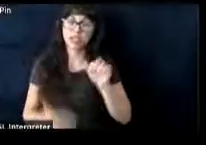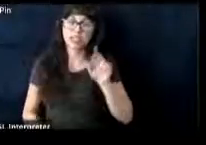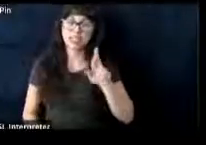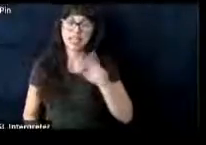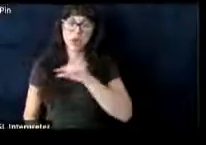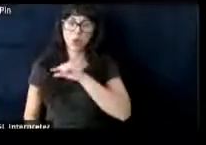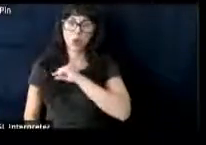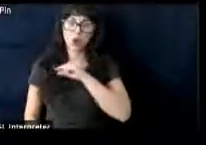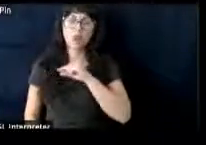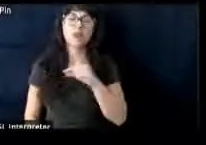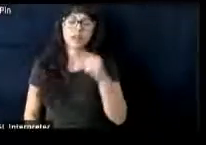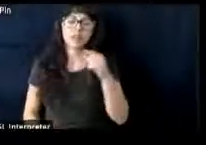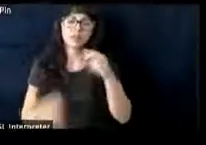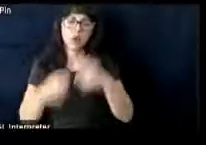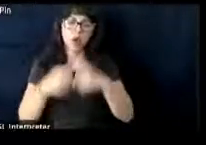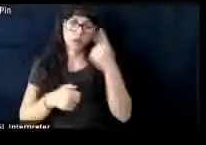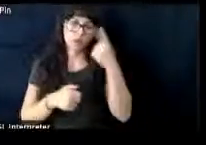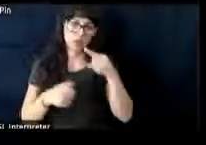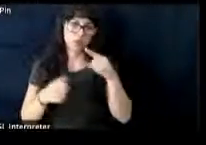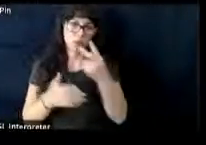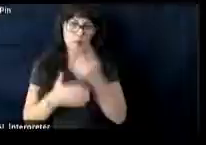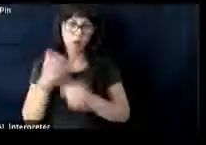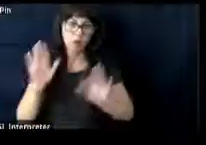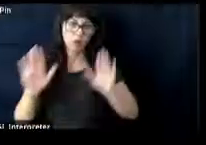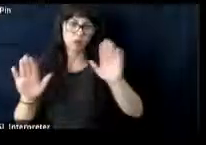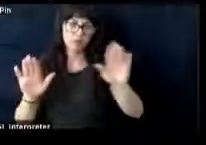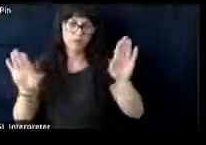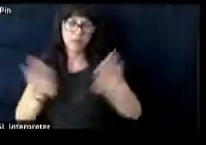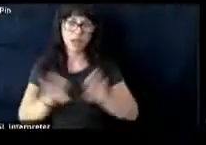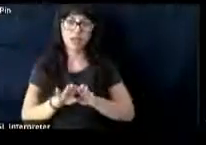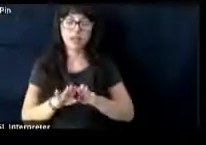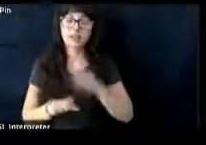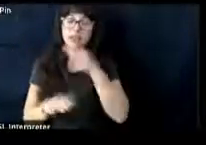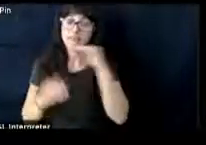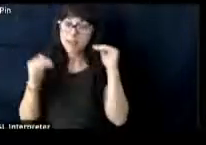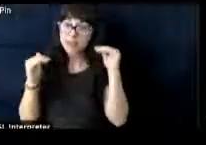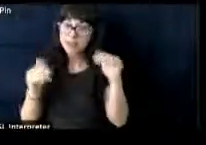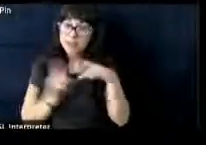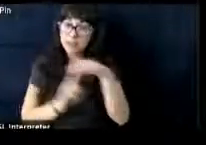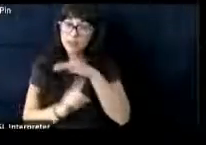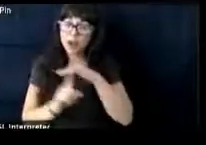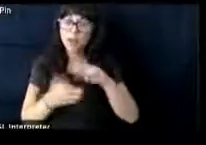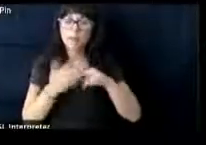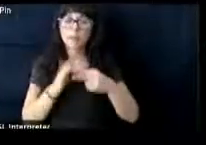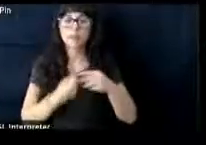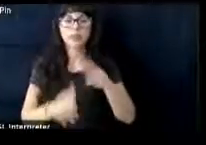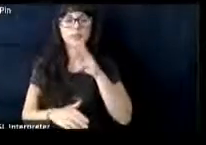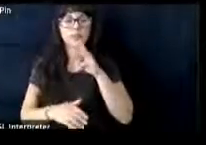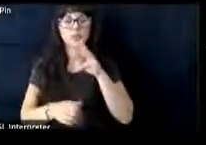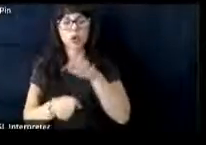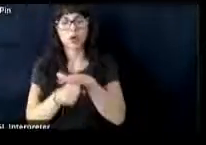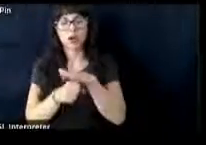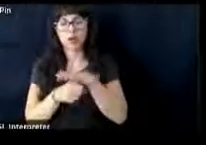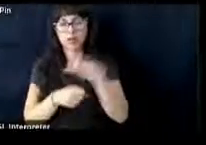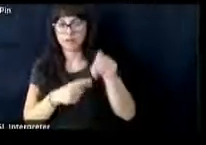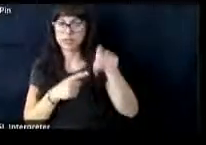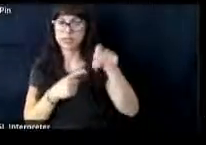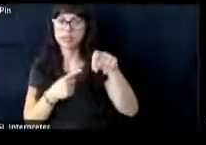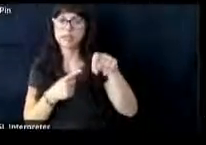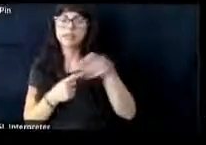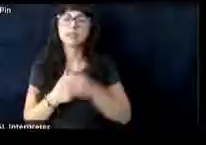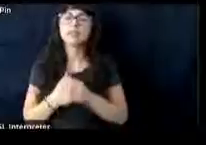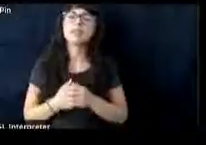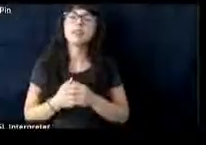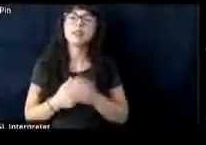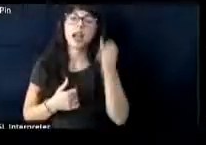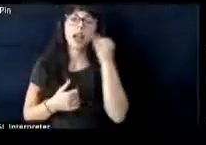both valleys. And being more of a desert environment, our water needs must always be balanced with our available supply. Removing any